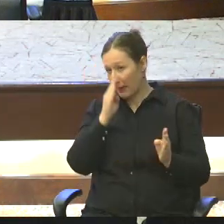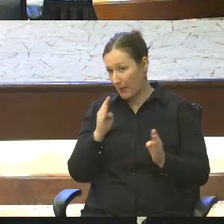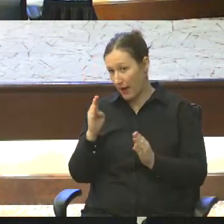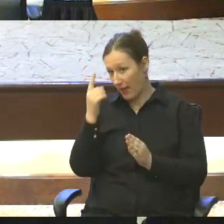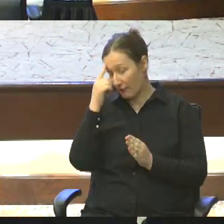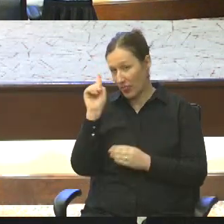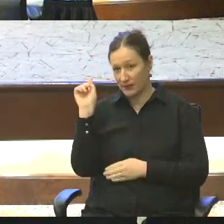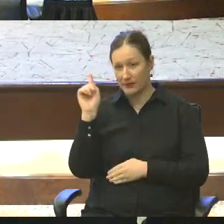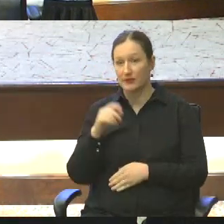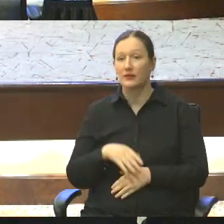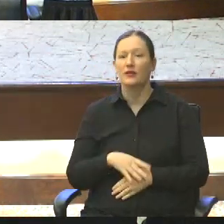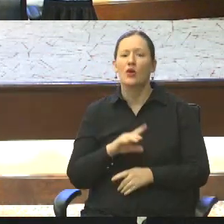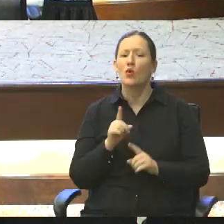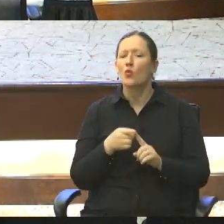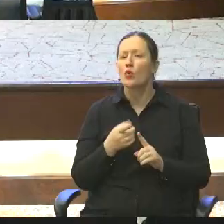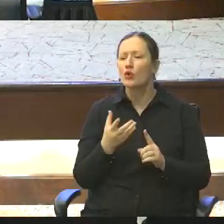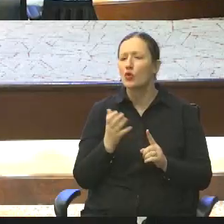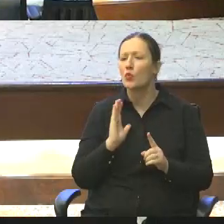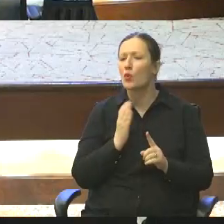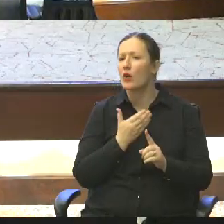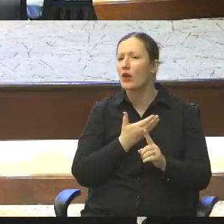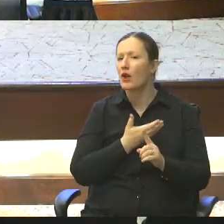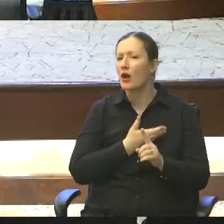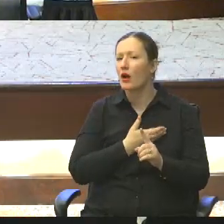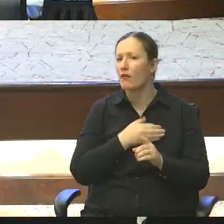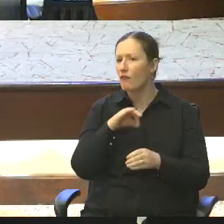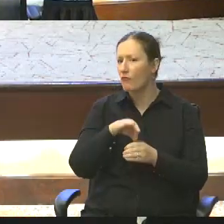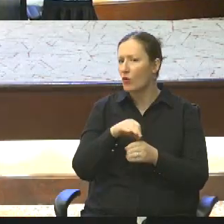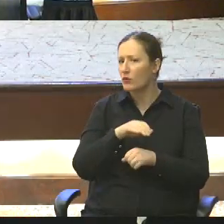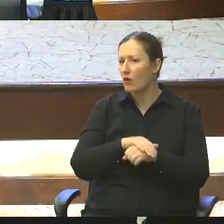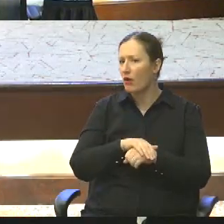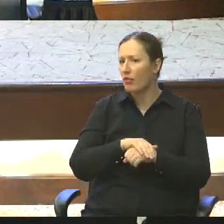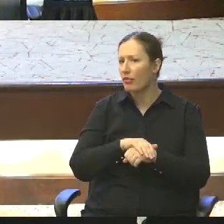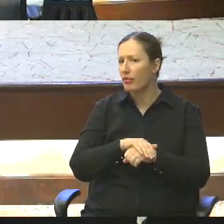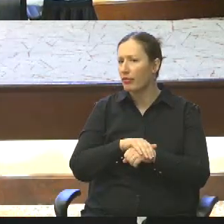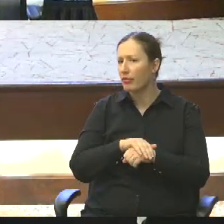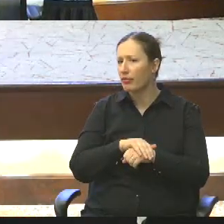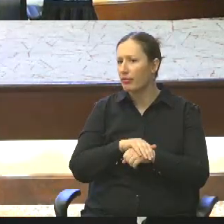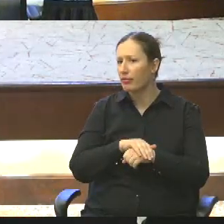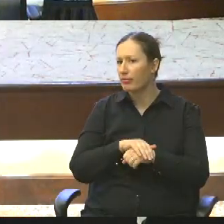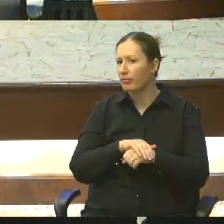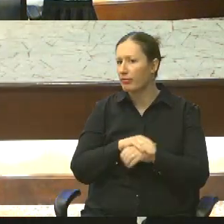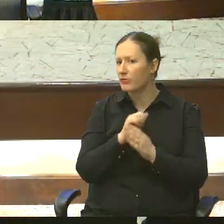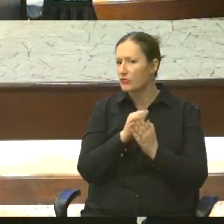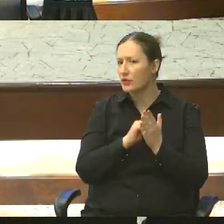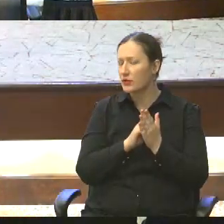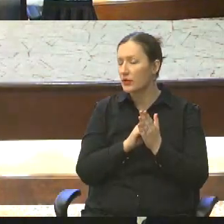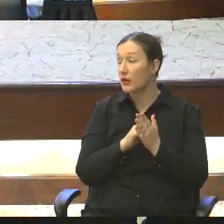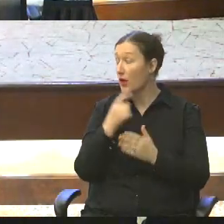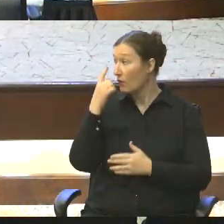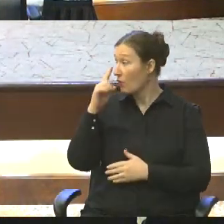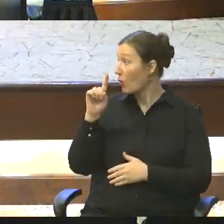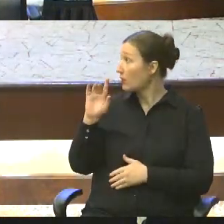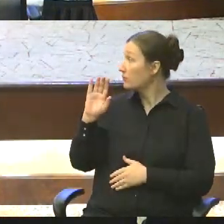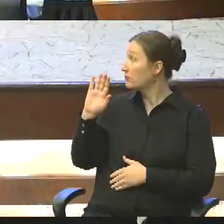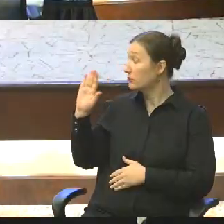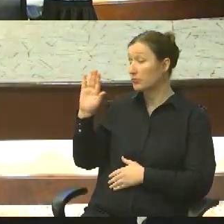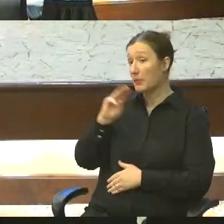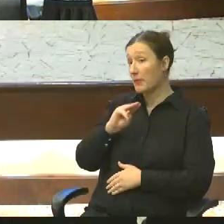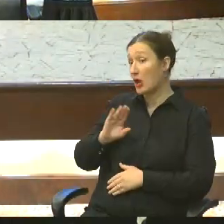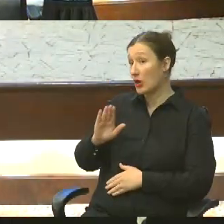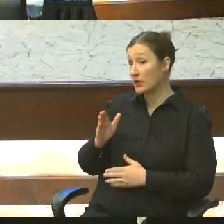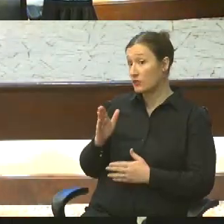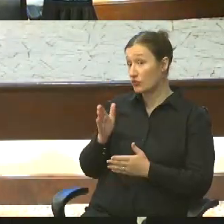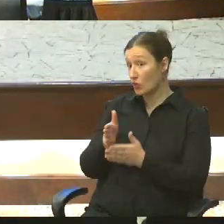our thoughts on the paid parking? Well, I guess let me put it on, to the mayor's request, I'll put it on paper and give you the